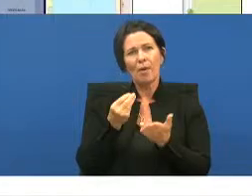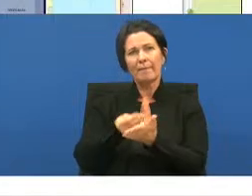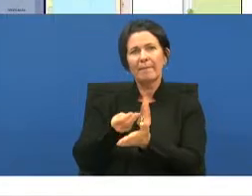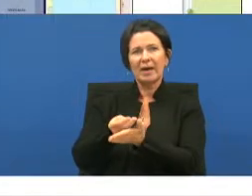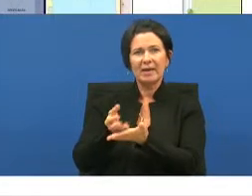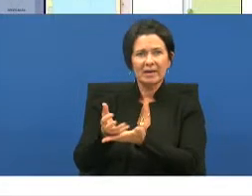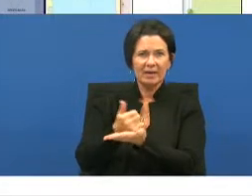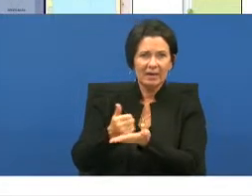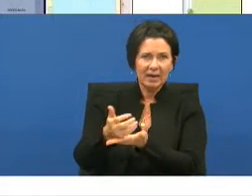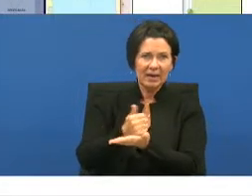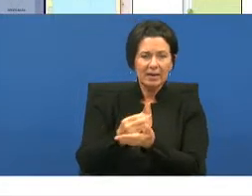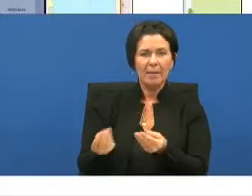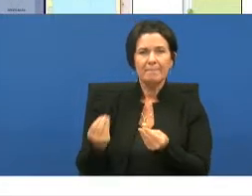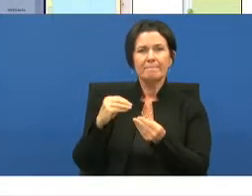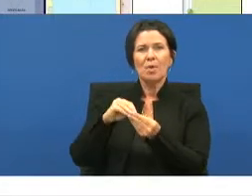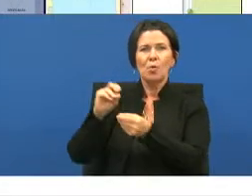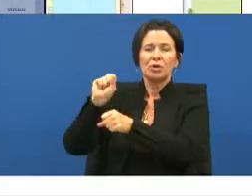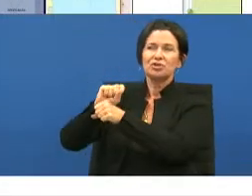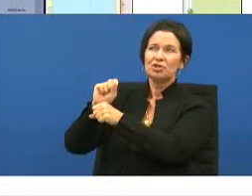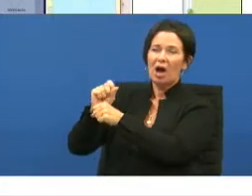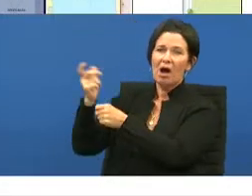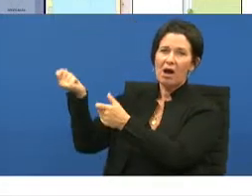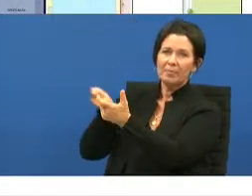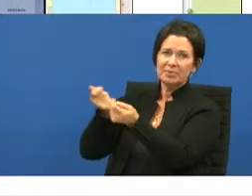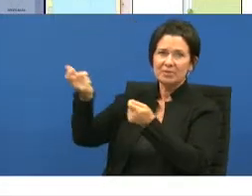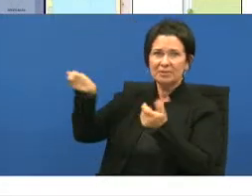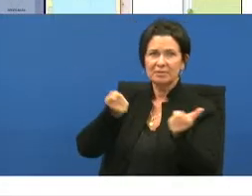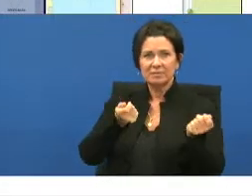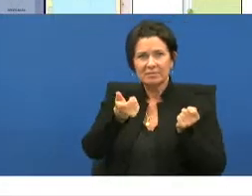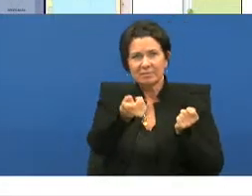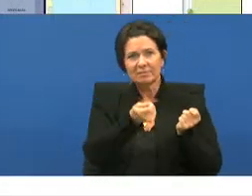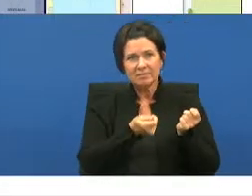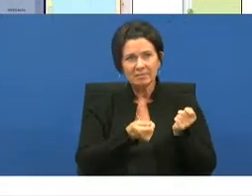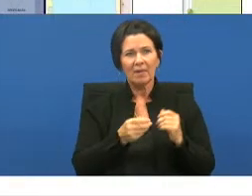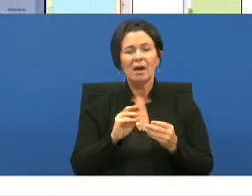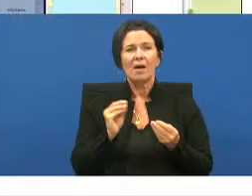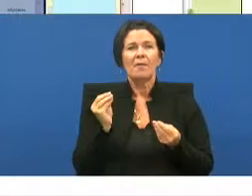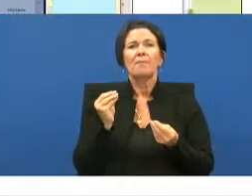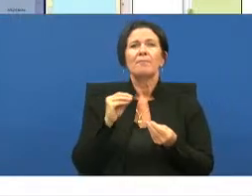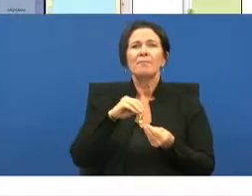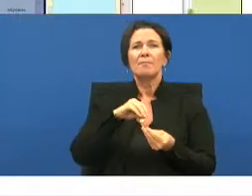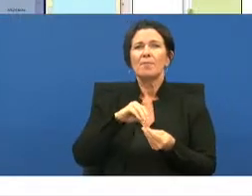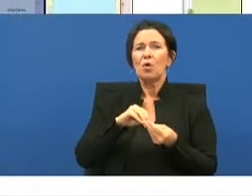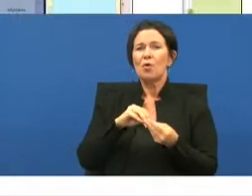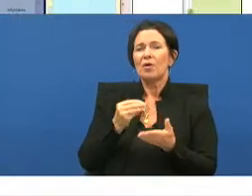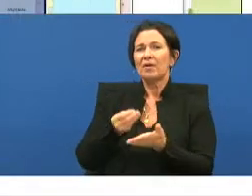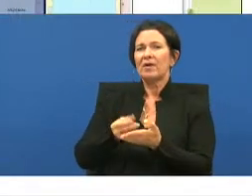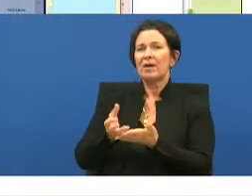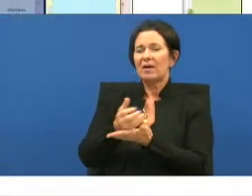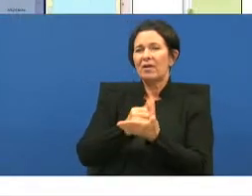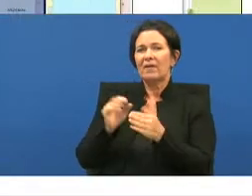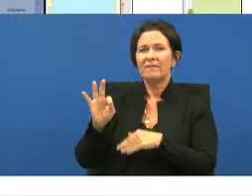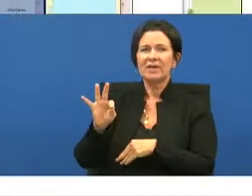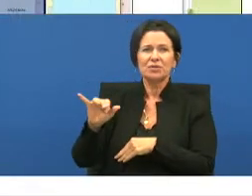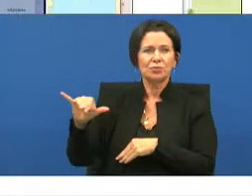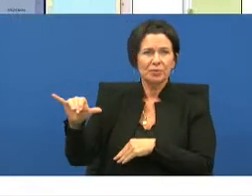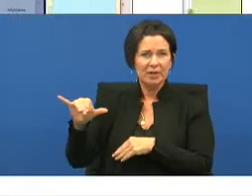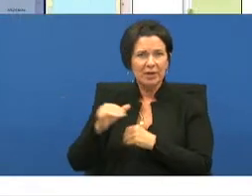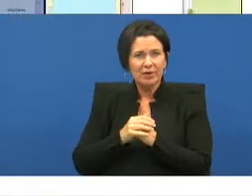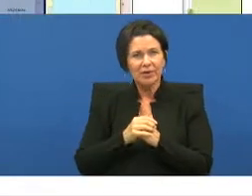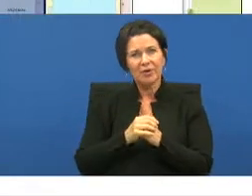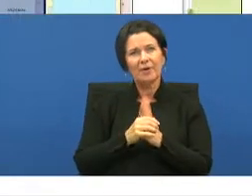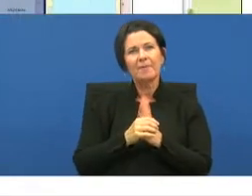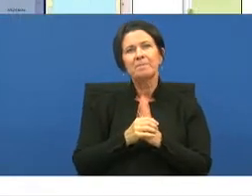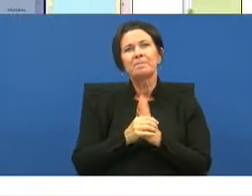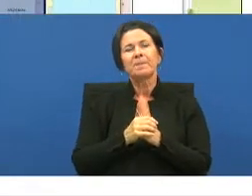allow you to attract higher rated business and just more business. That hotel by itself is going to host a lot of meetings. It's